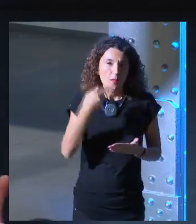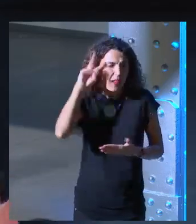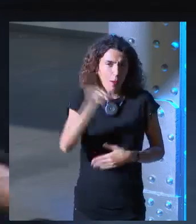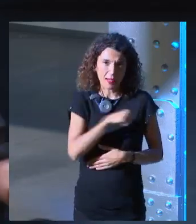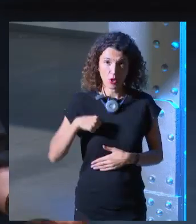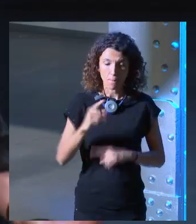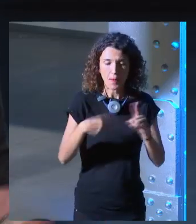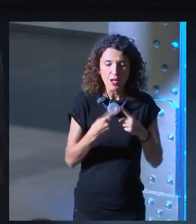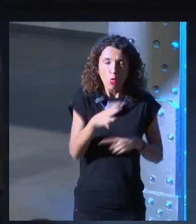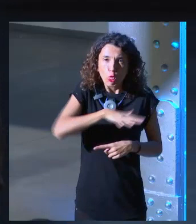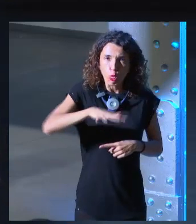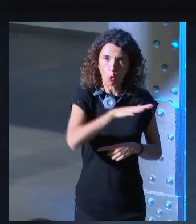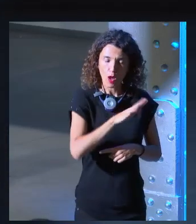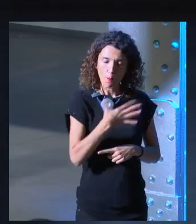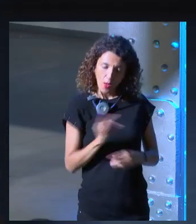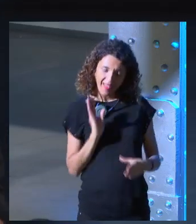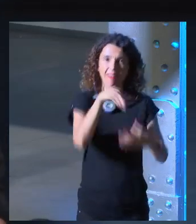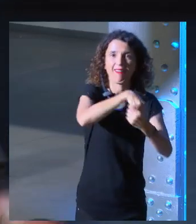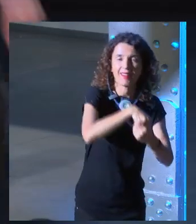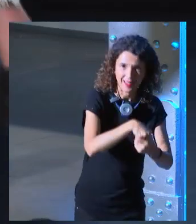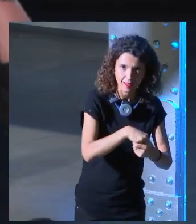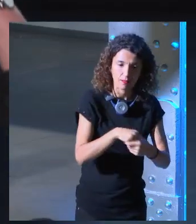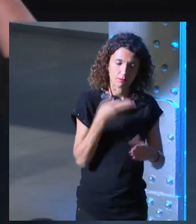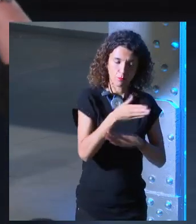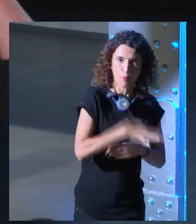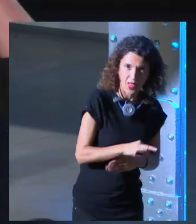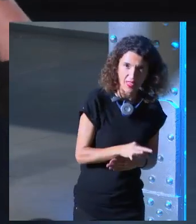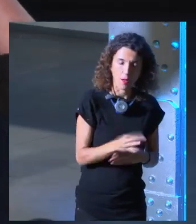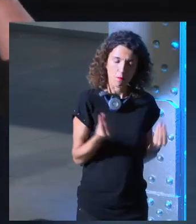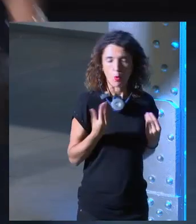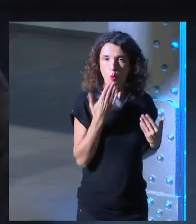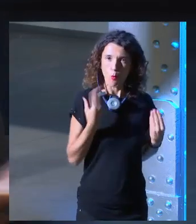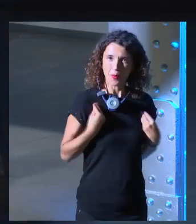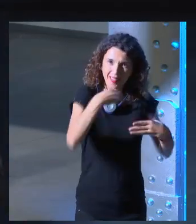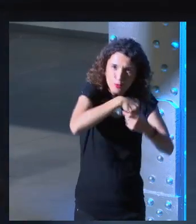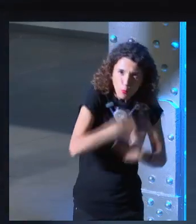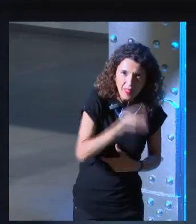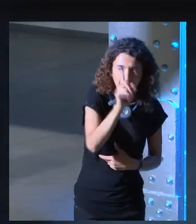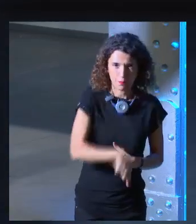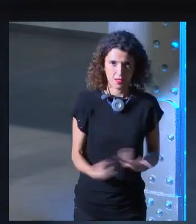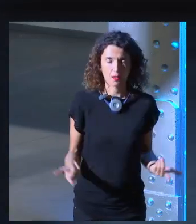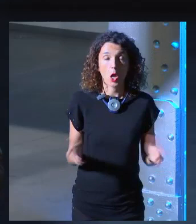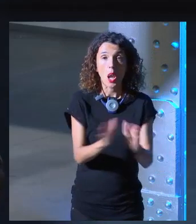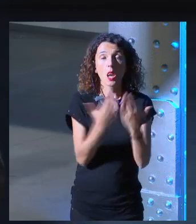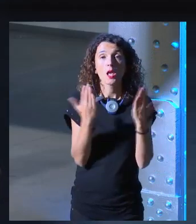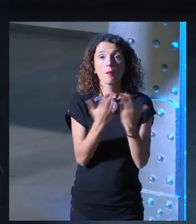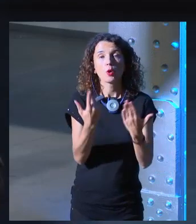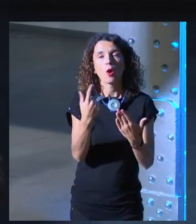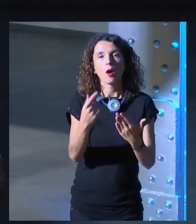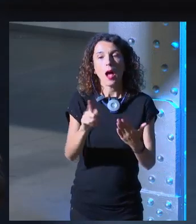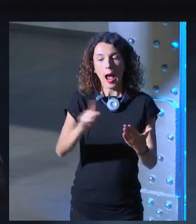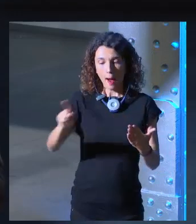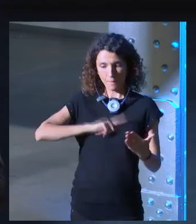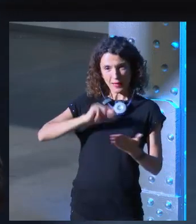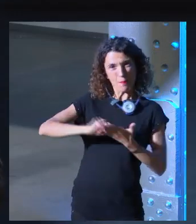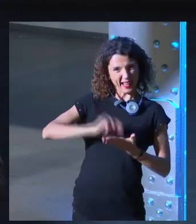place to go. It's somewhere to live. So for me, thinking about the books that write me, it's that